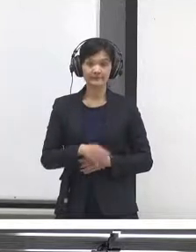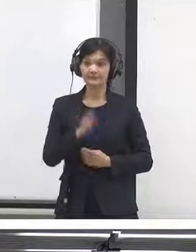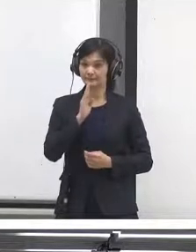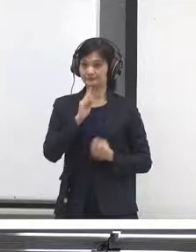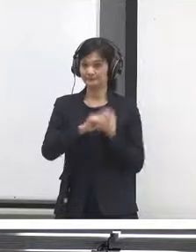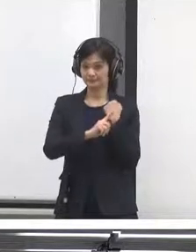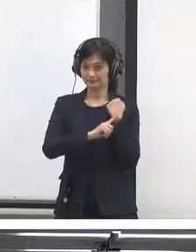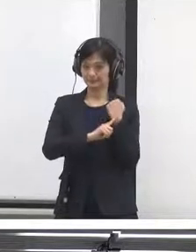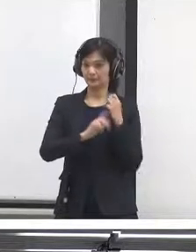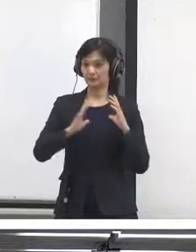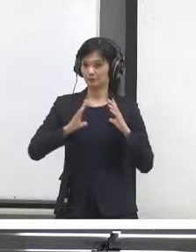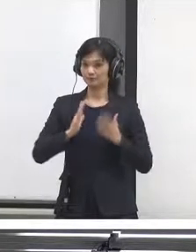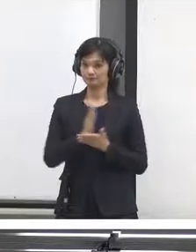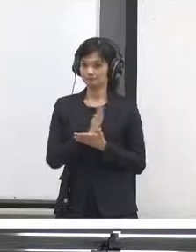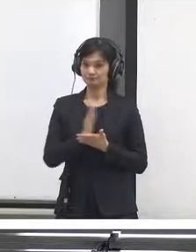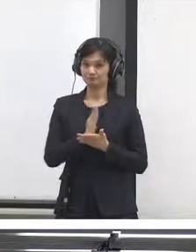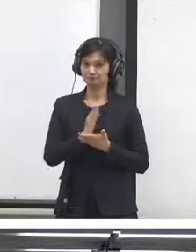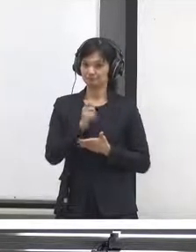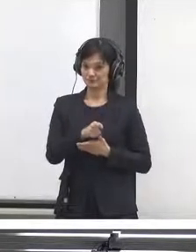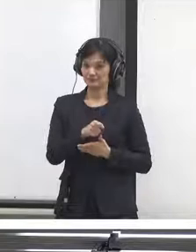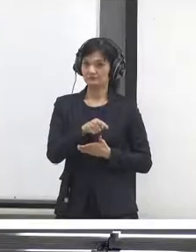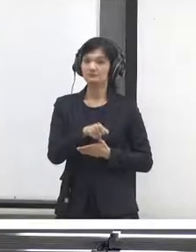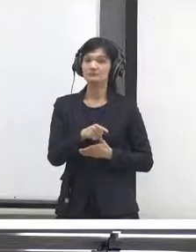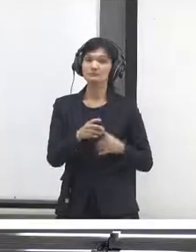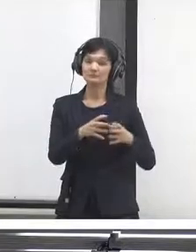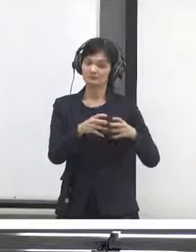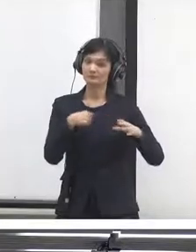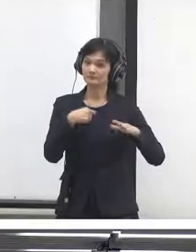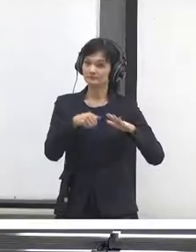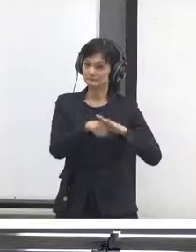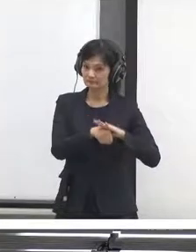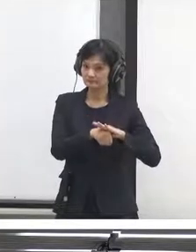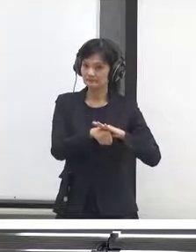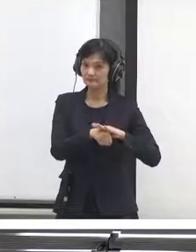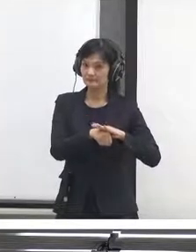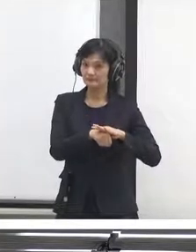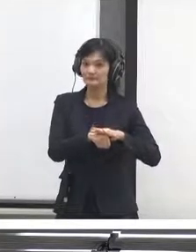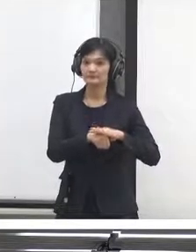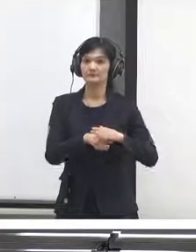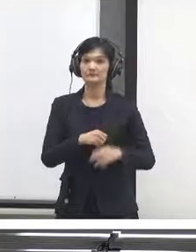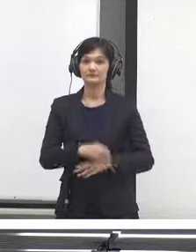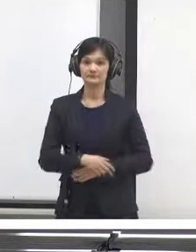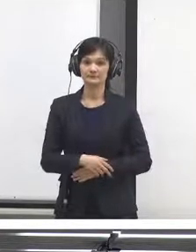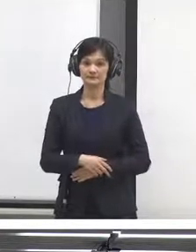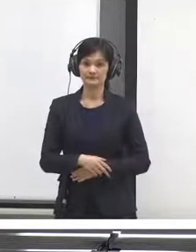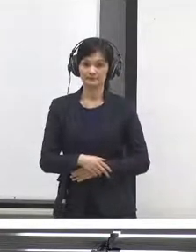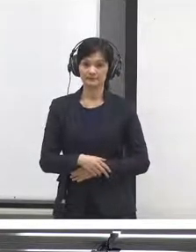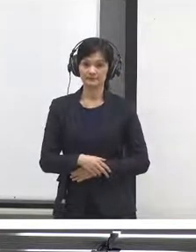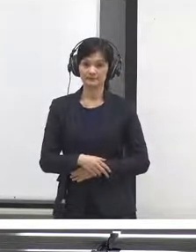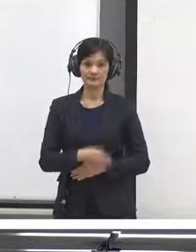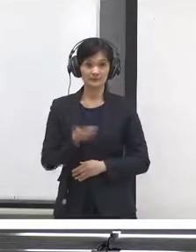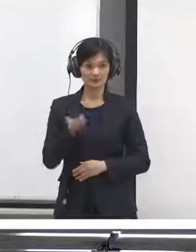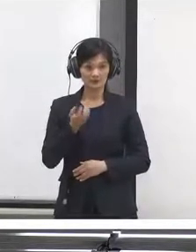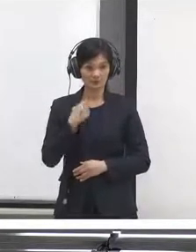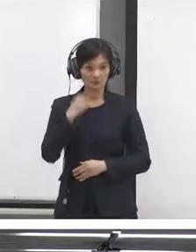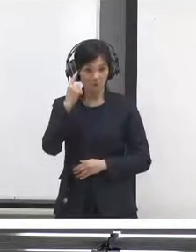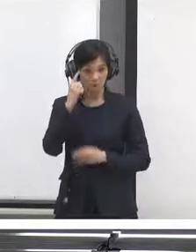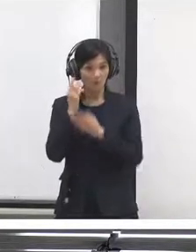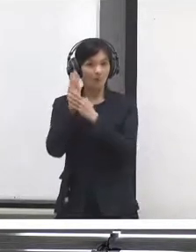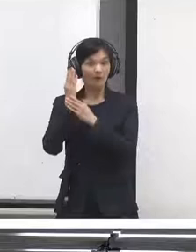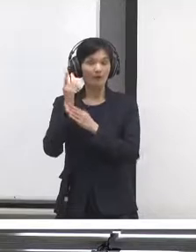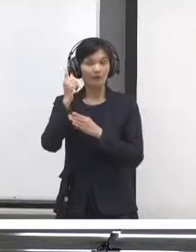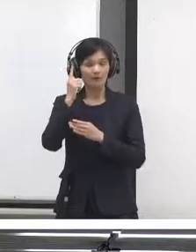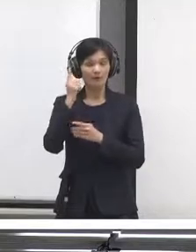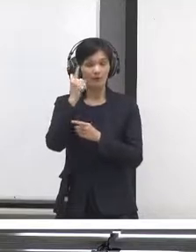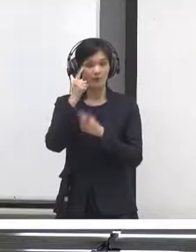someone else very briefly. Those things came to me in a flash of inspiration because I've been doing activism